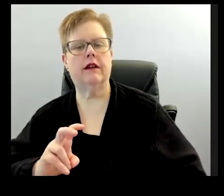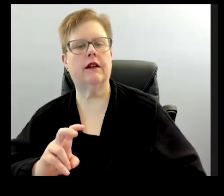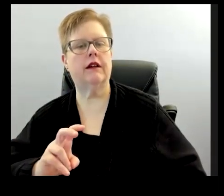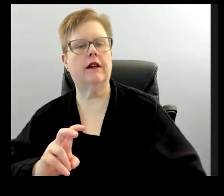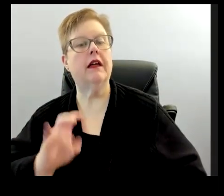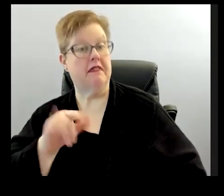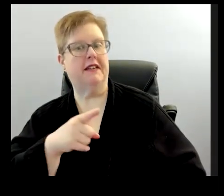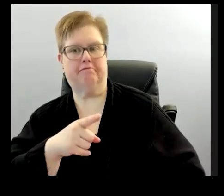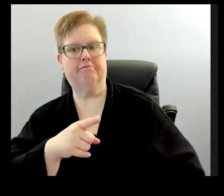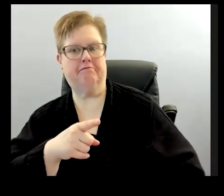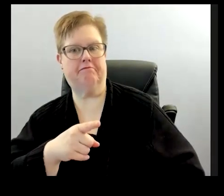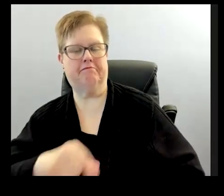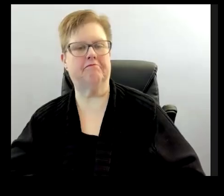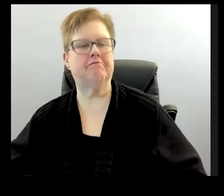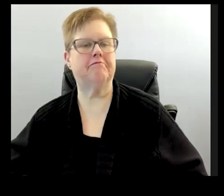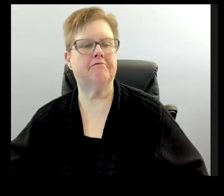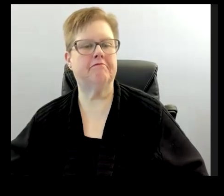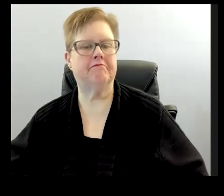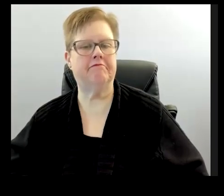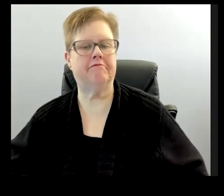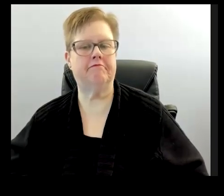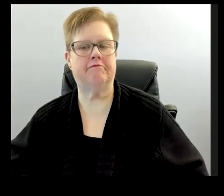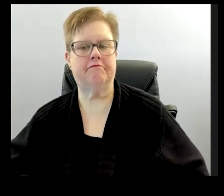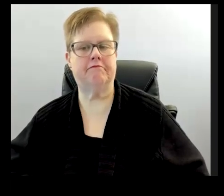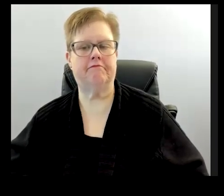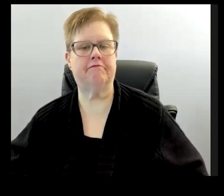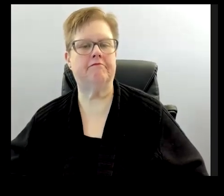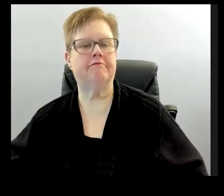Here it is. So